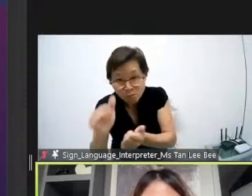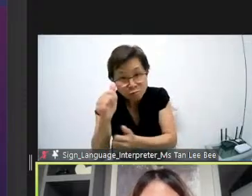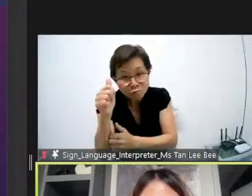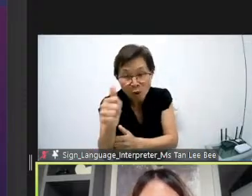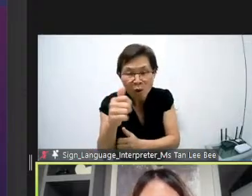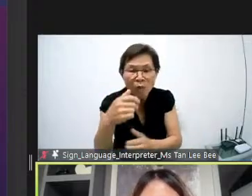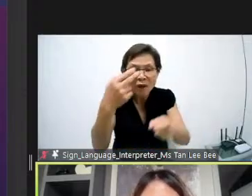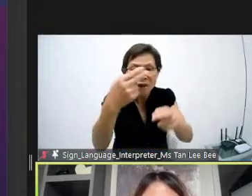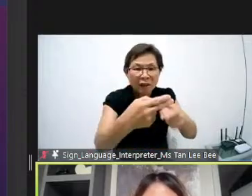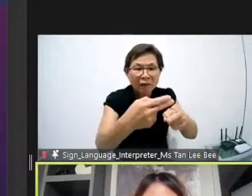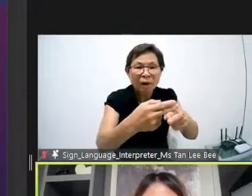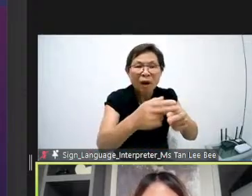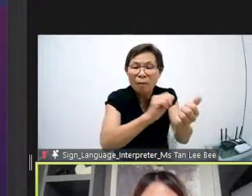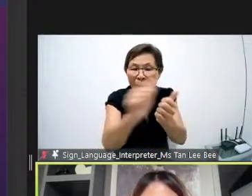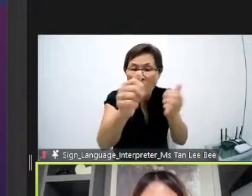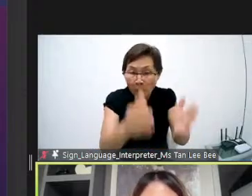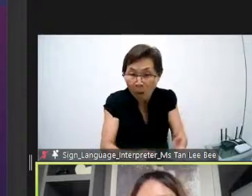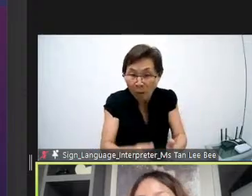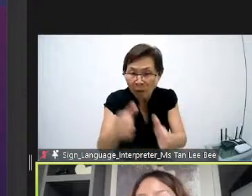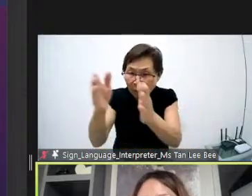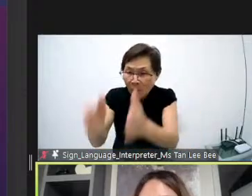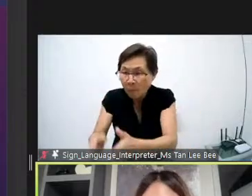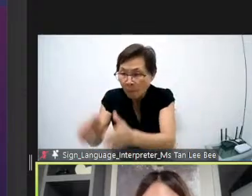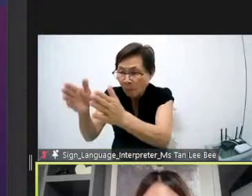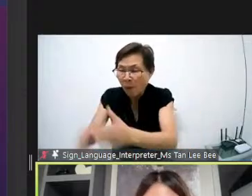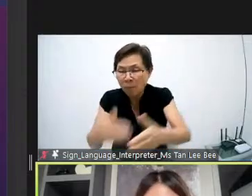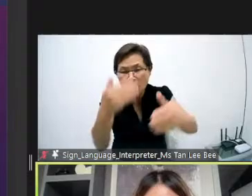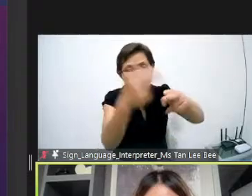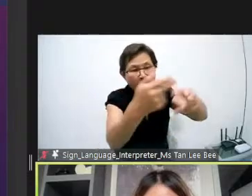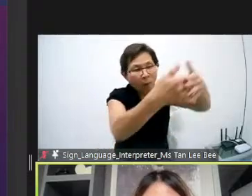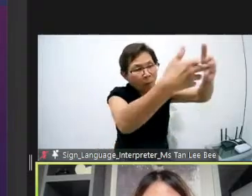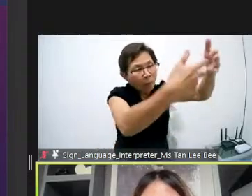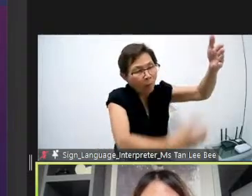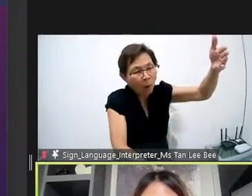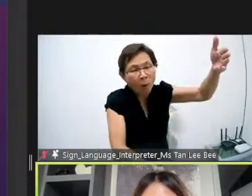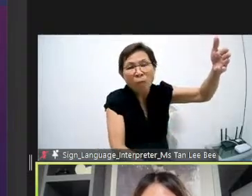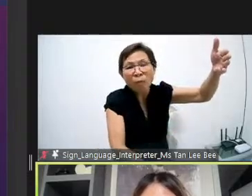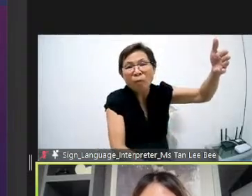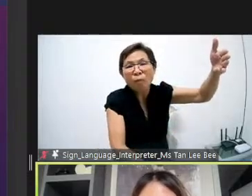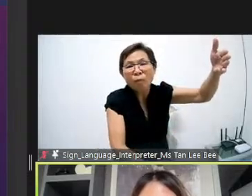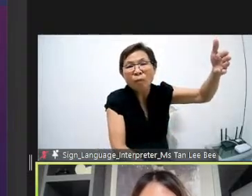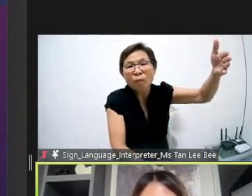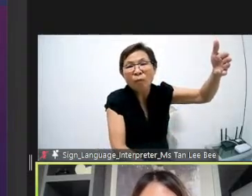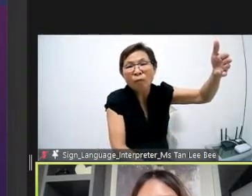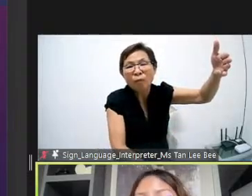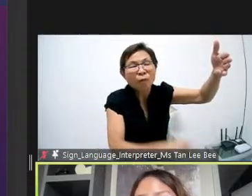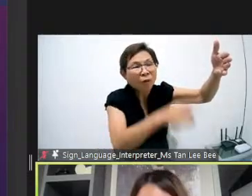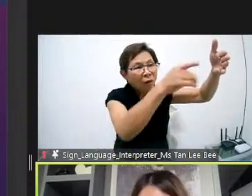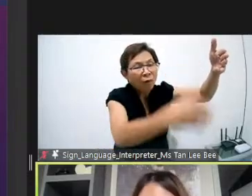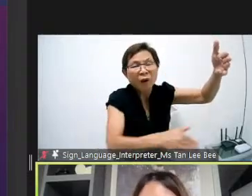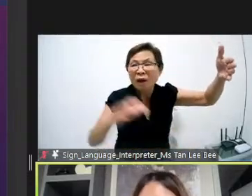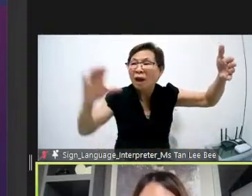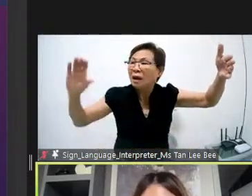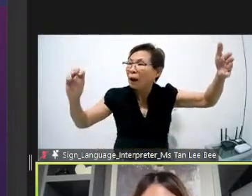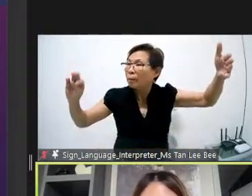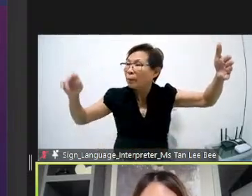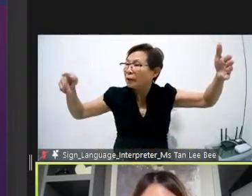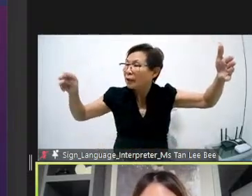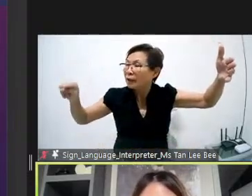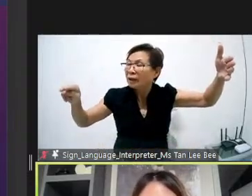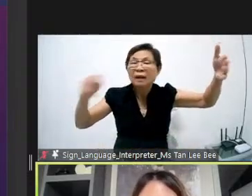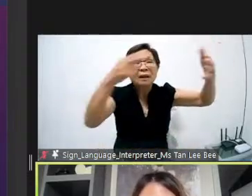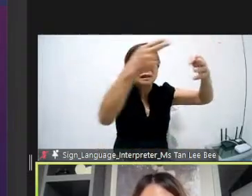list all the qualified PWD in our linkage platform to match them with the company who intend